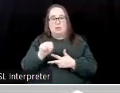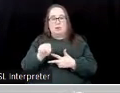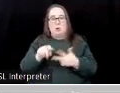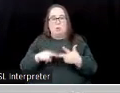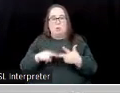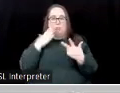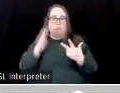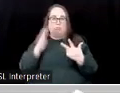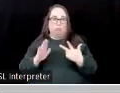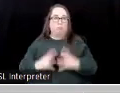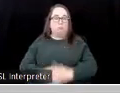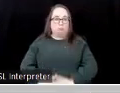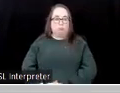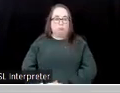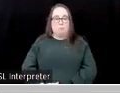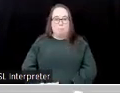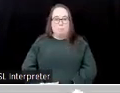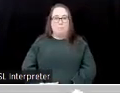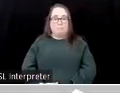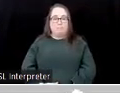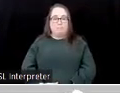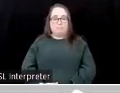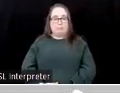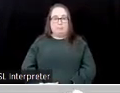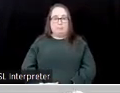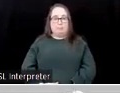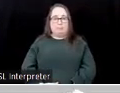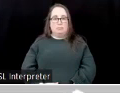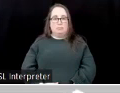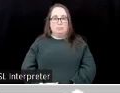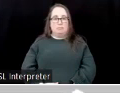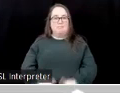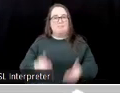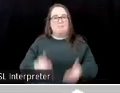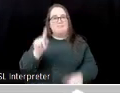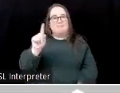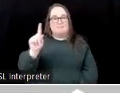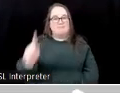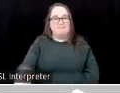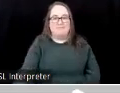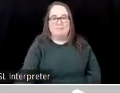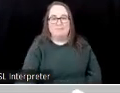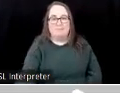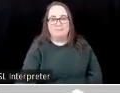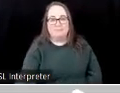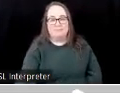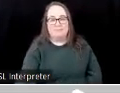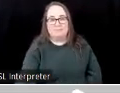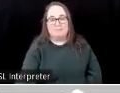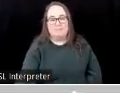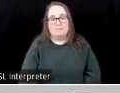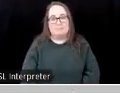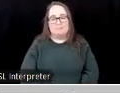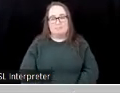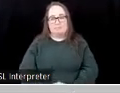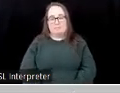yes, no, and unsure. And if you take a few minutes to respond to that poll, that'd be